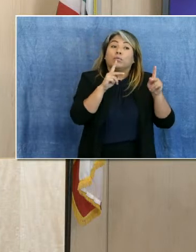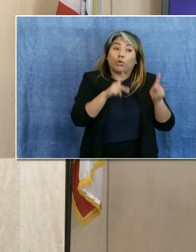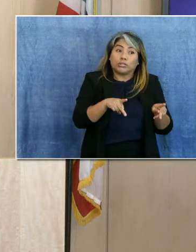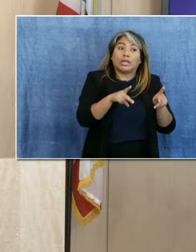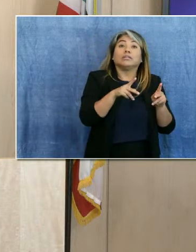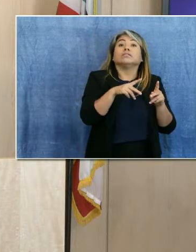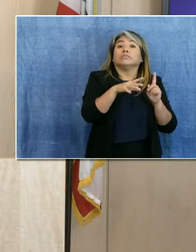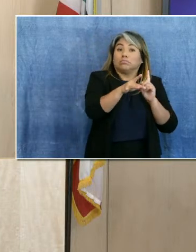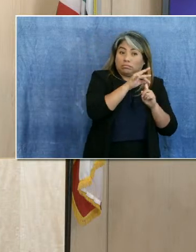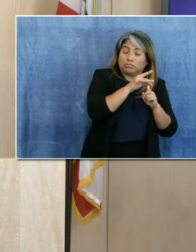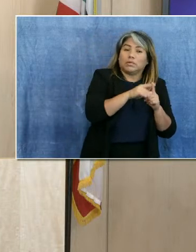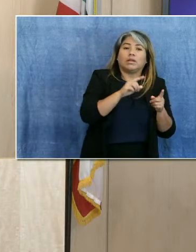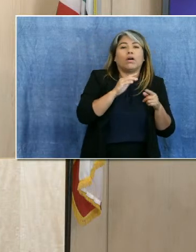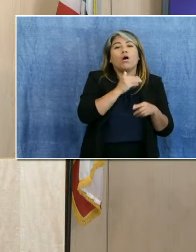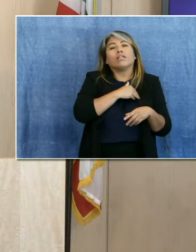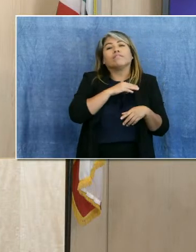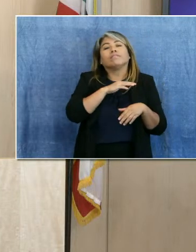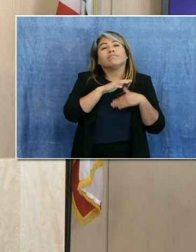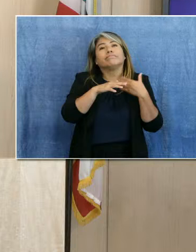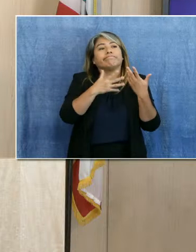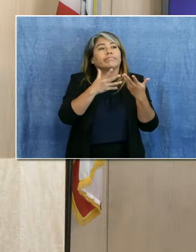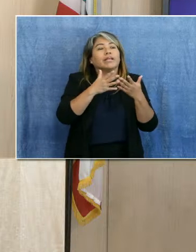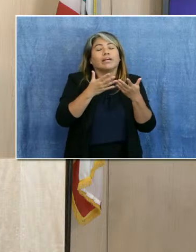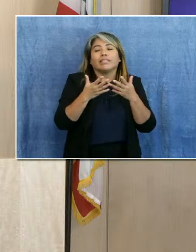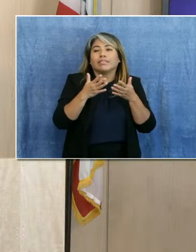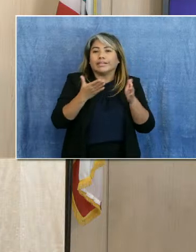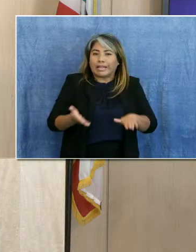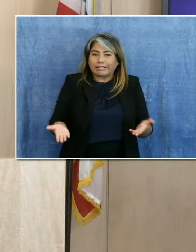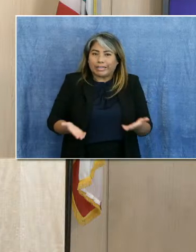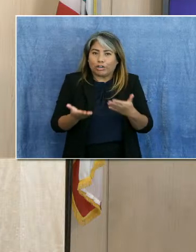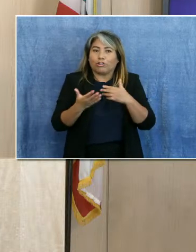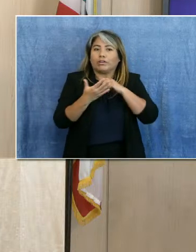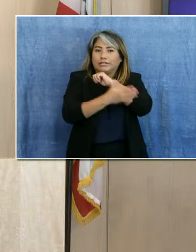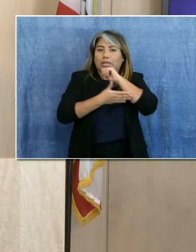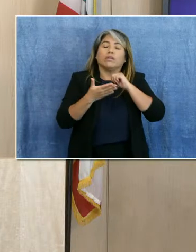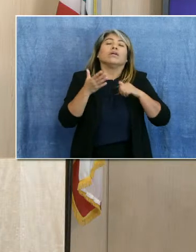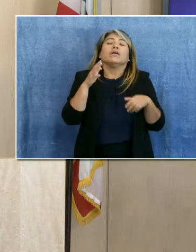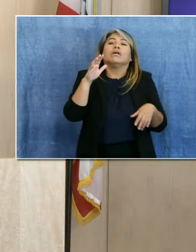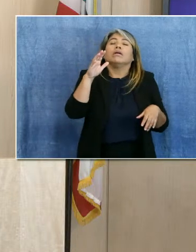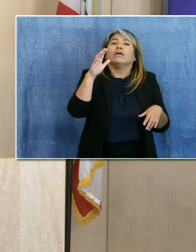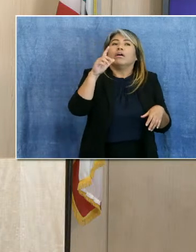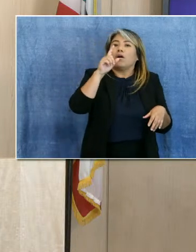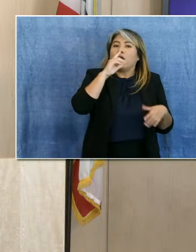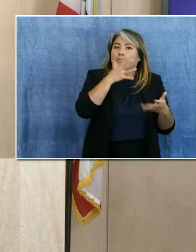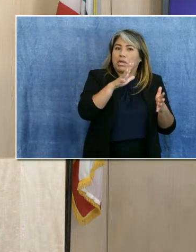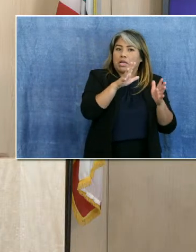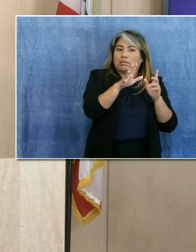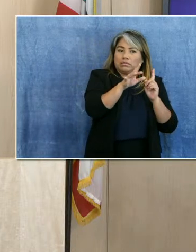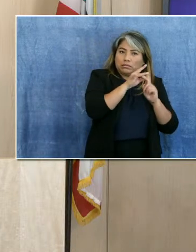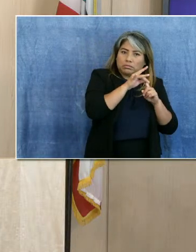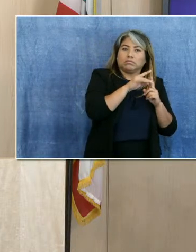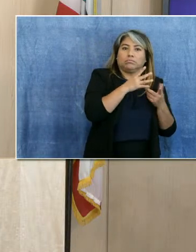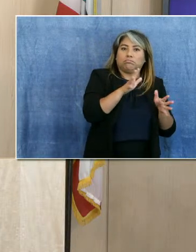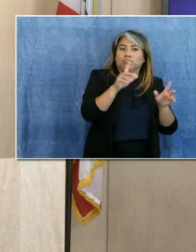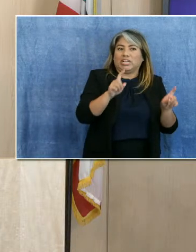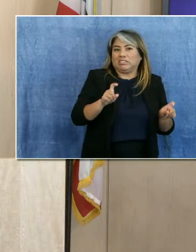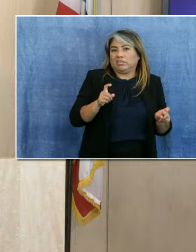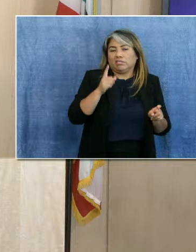our deaths are they are confirmed or they have been tested for